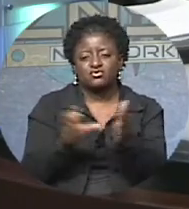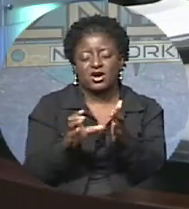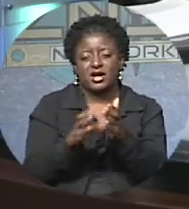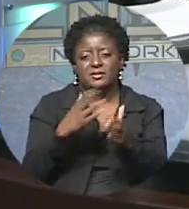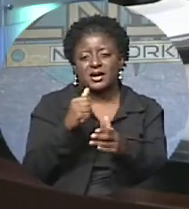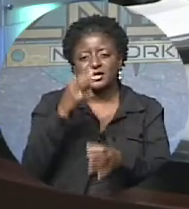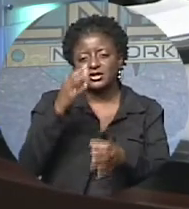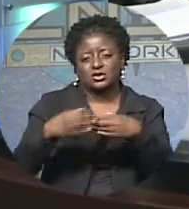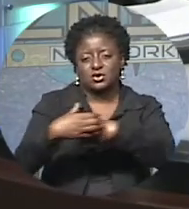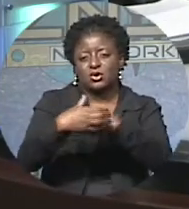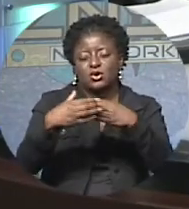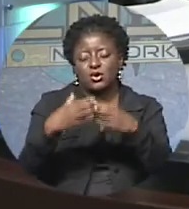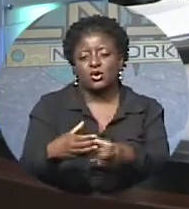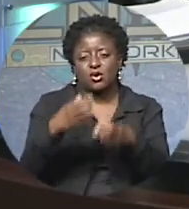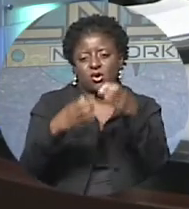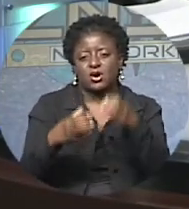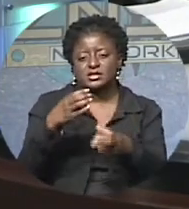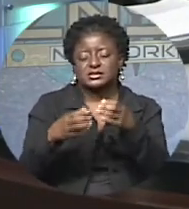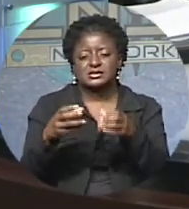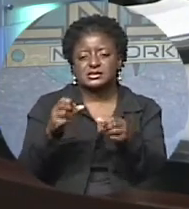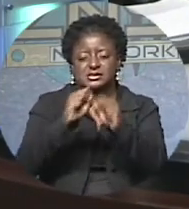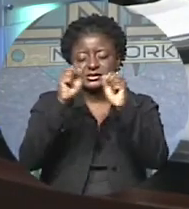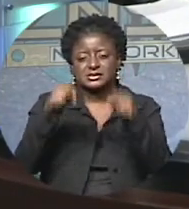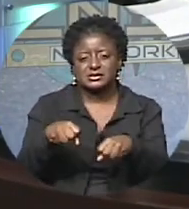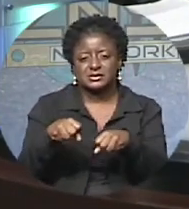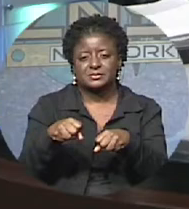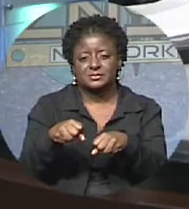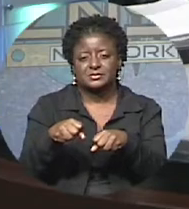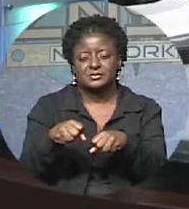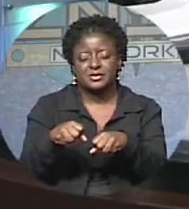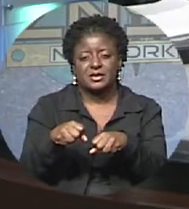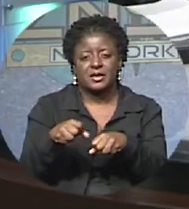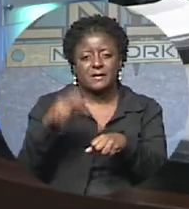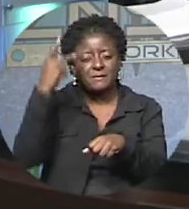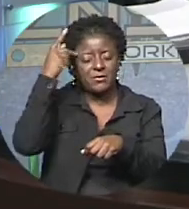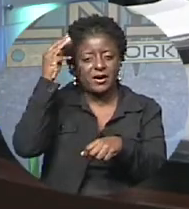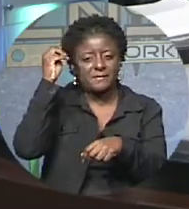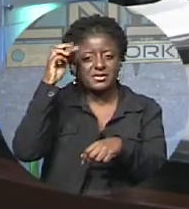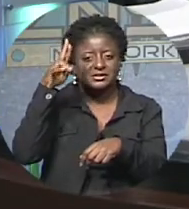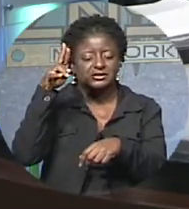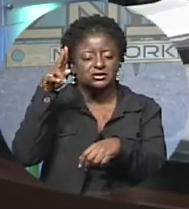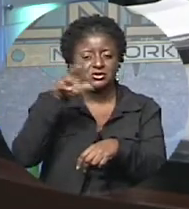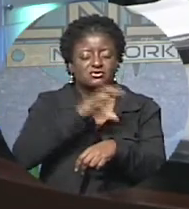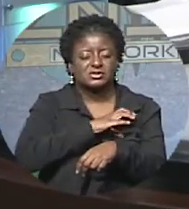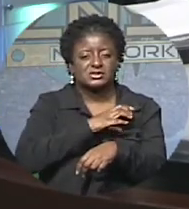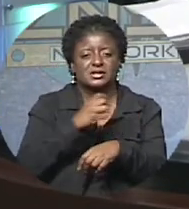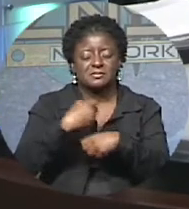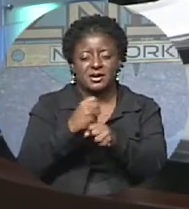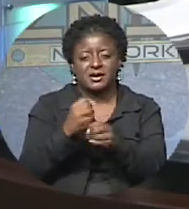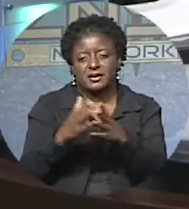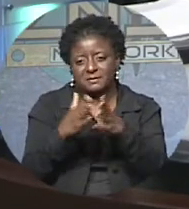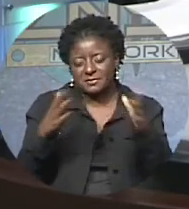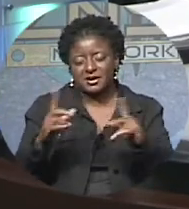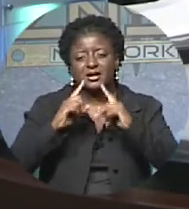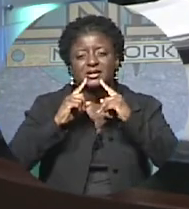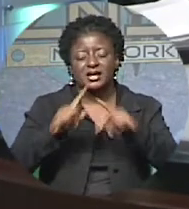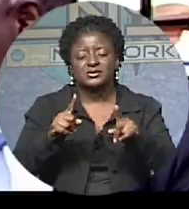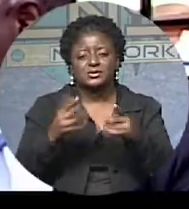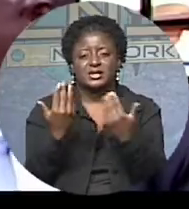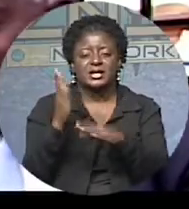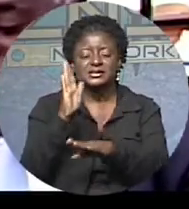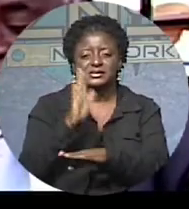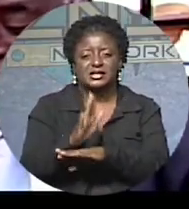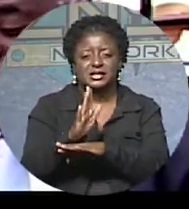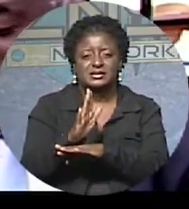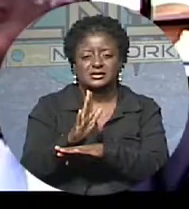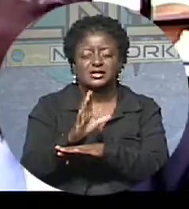as Cyan Thompson tells us, Prime Minister the Right Honorable Perry Christie made a big announcement in that regard last night. Prime